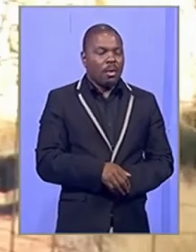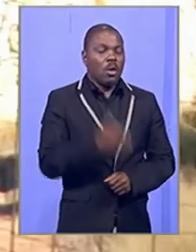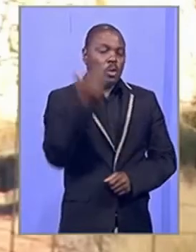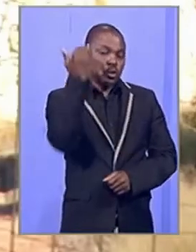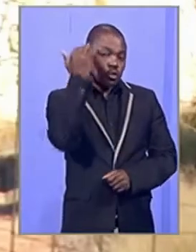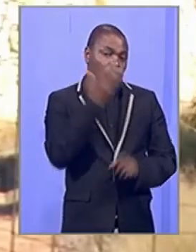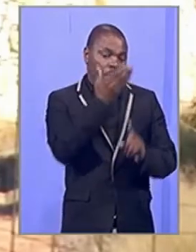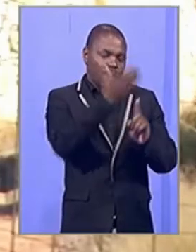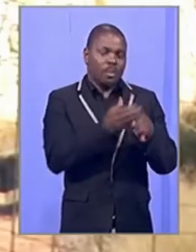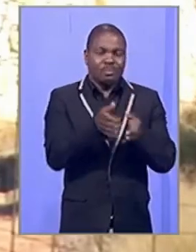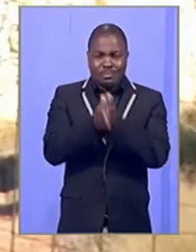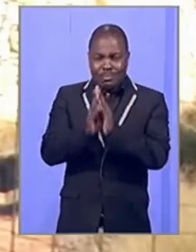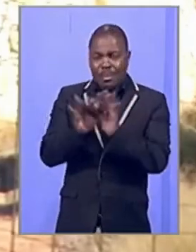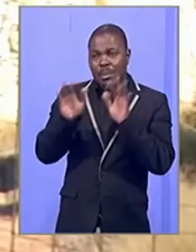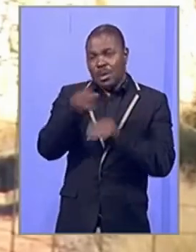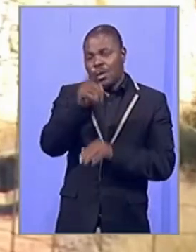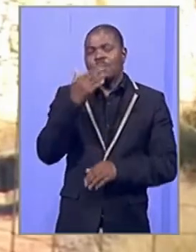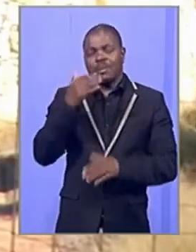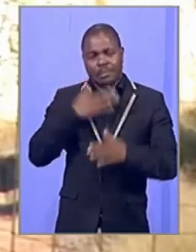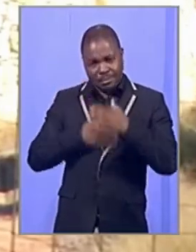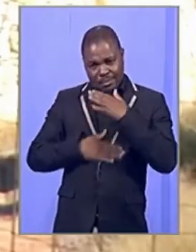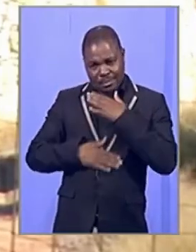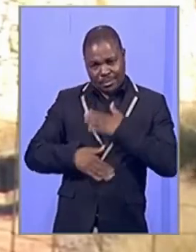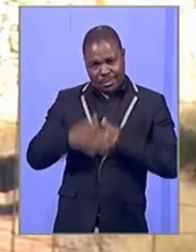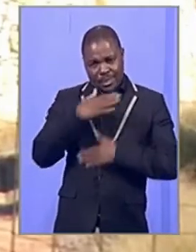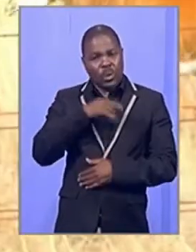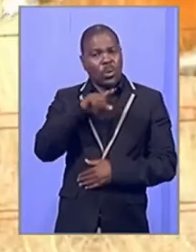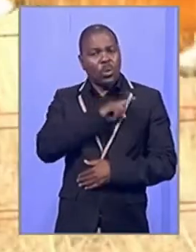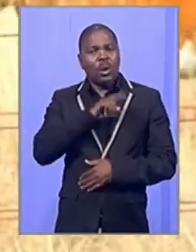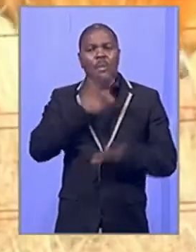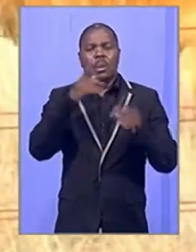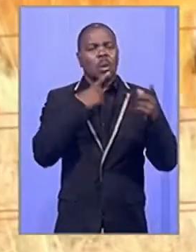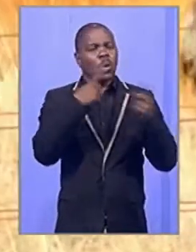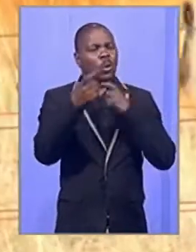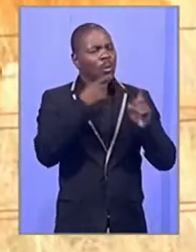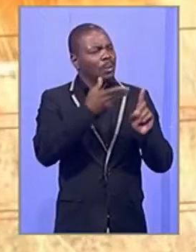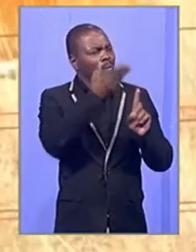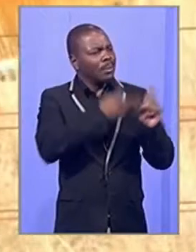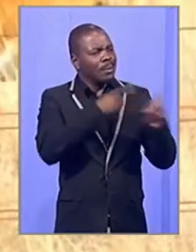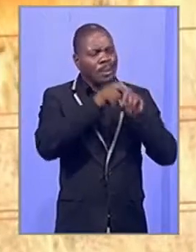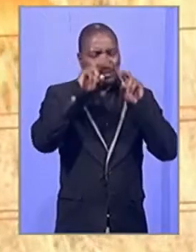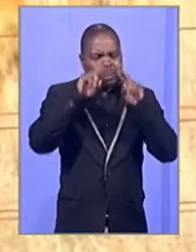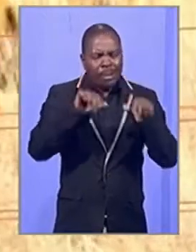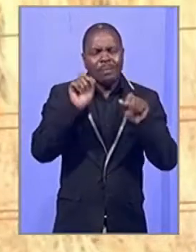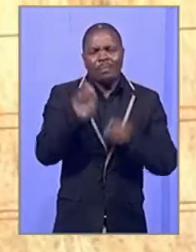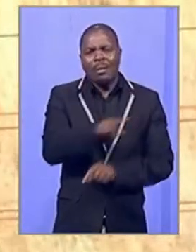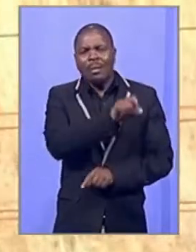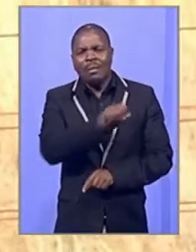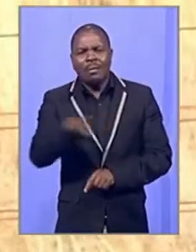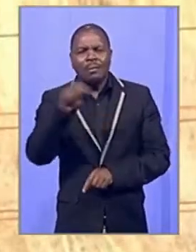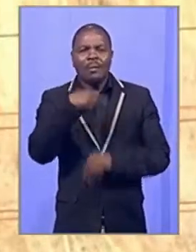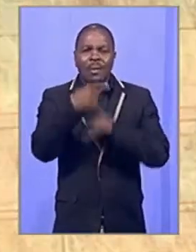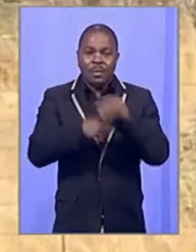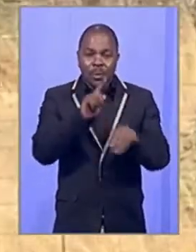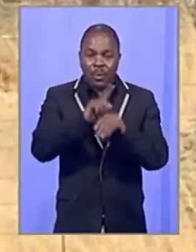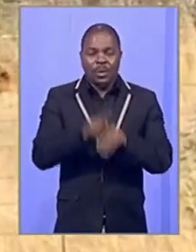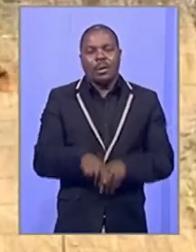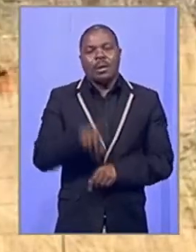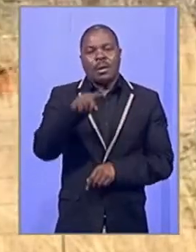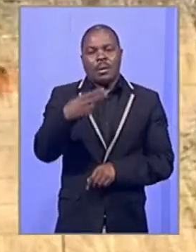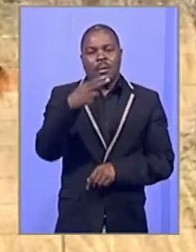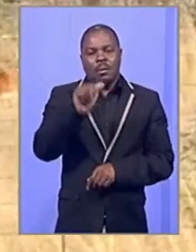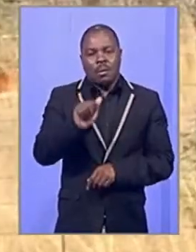go setšhaba gore se nne pelotelele seno morago ga dingongorego tsa gore ga a fetse ka dipatlisiso tse di mabapi le kgetsi